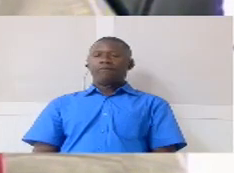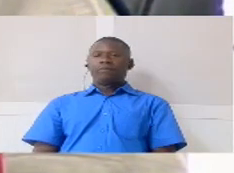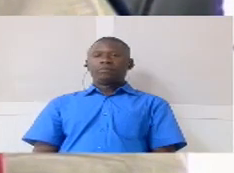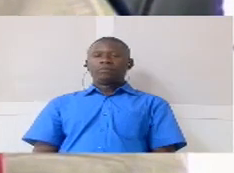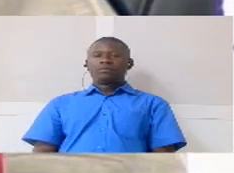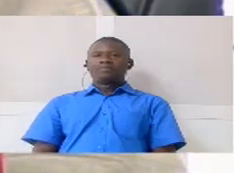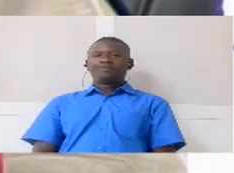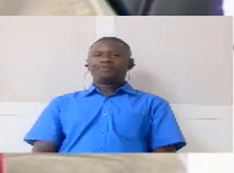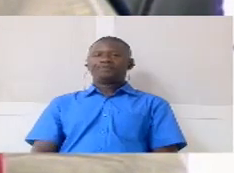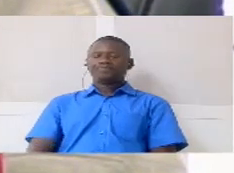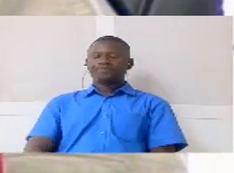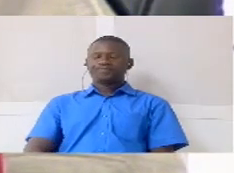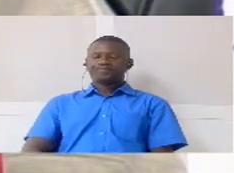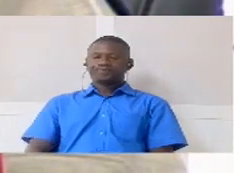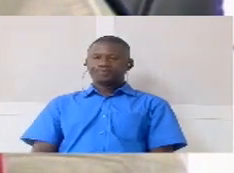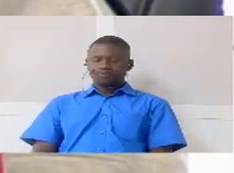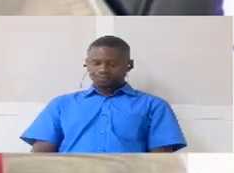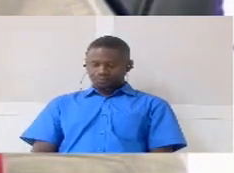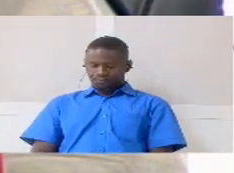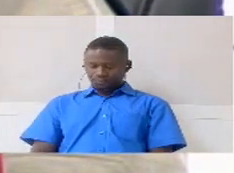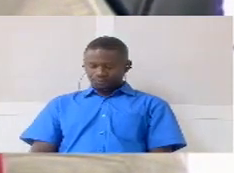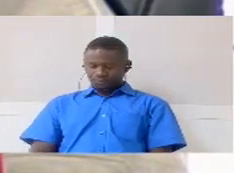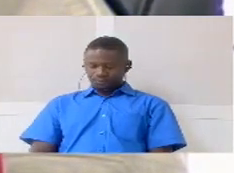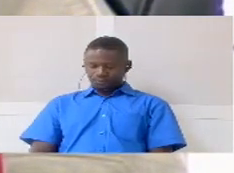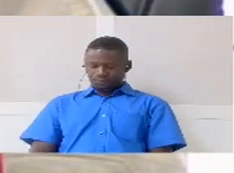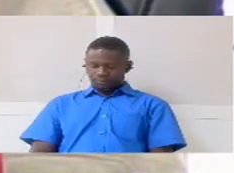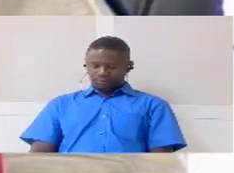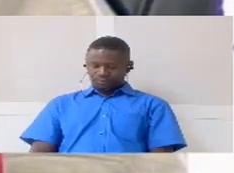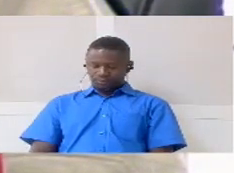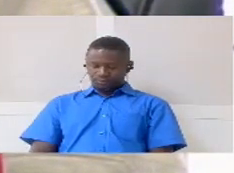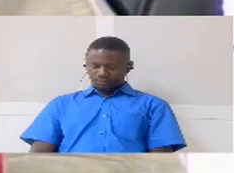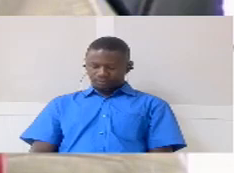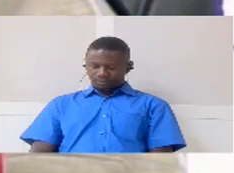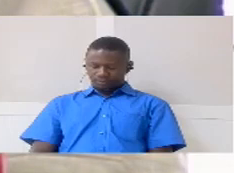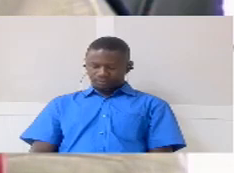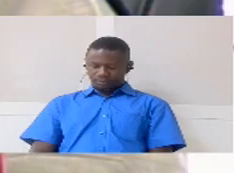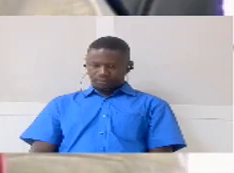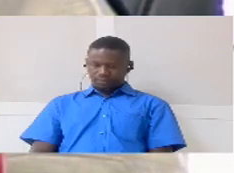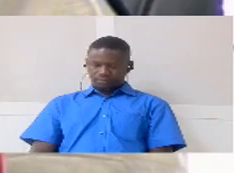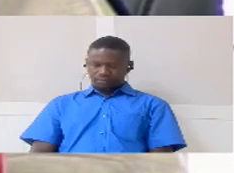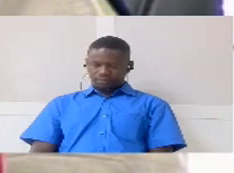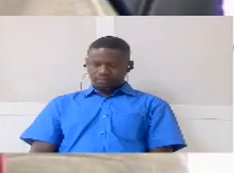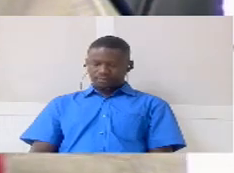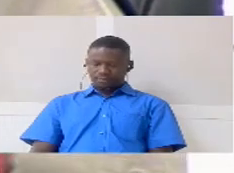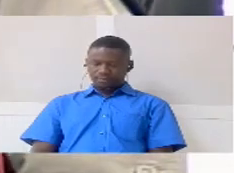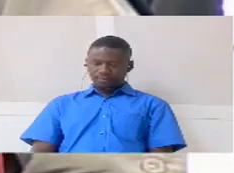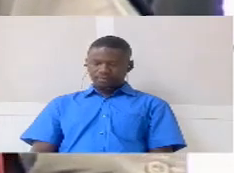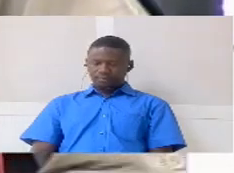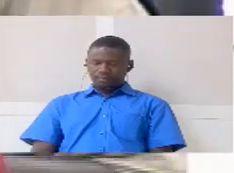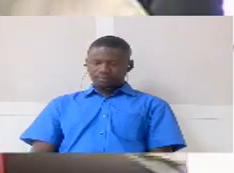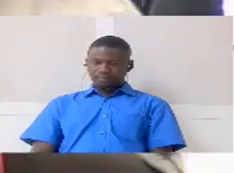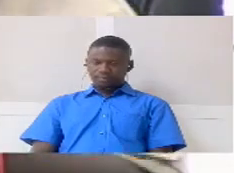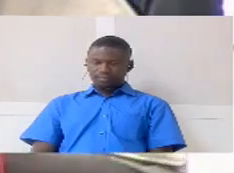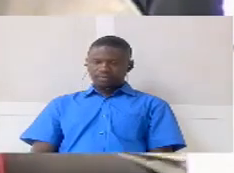katakuolu nyanta kelale puruka ajako, kuolbe lari nkasola nyaming. Ay falin kole ya yeboje. Wala nanko yuruwa